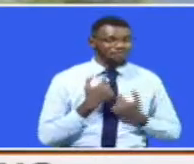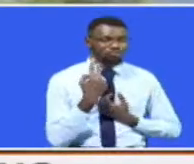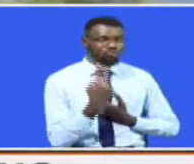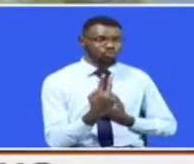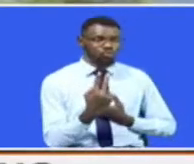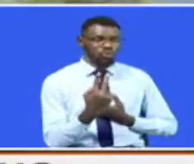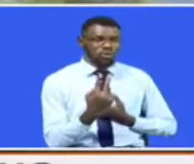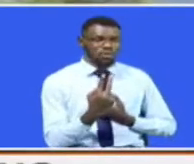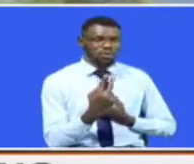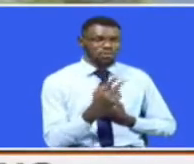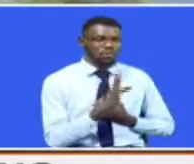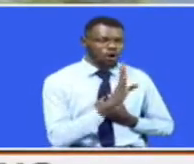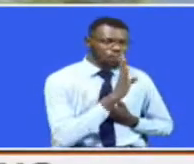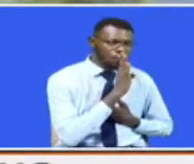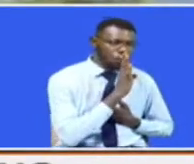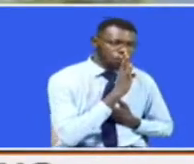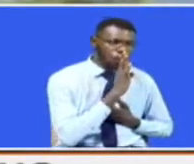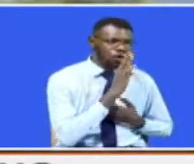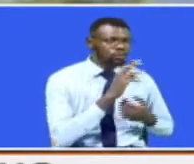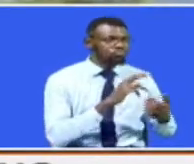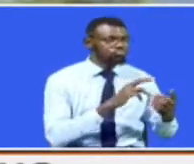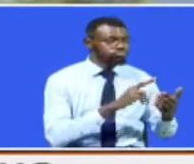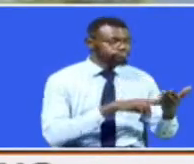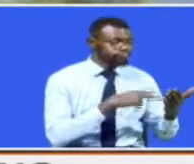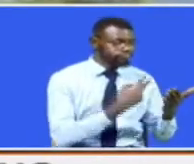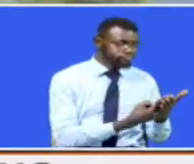kukopa na kuzama ama